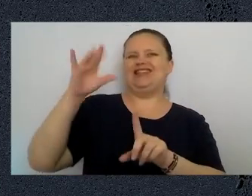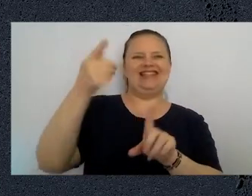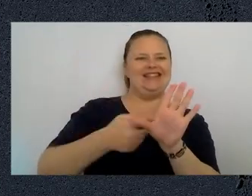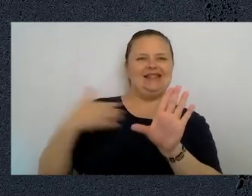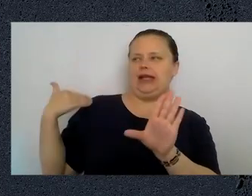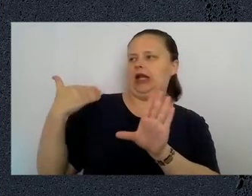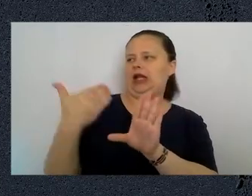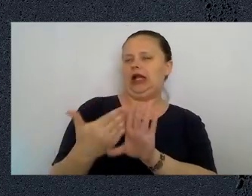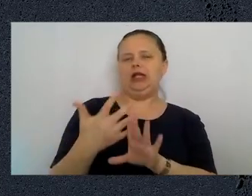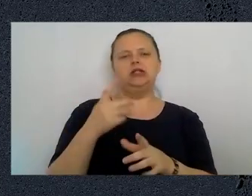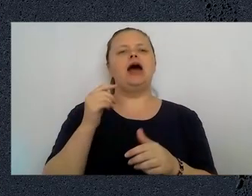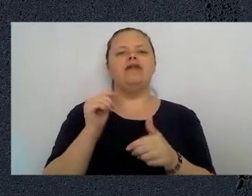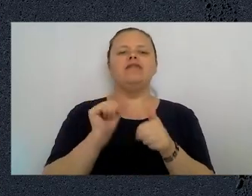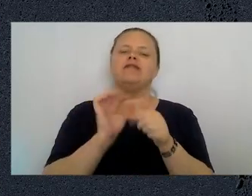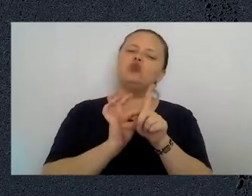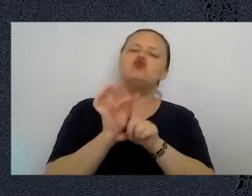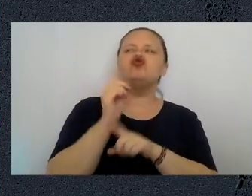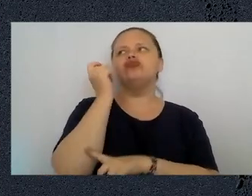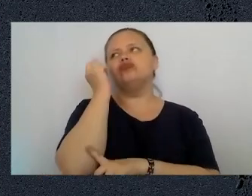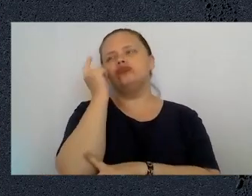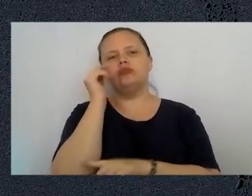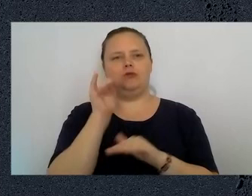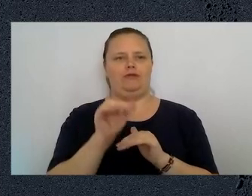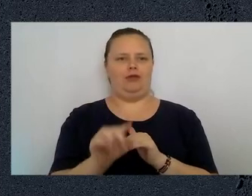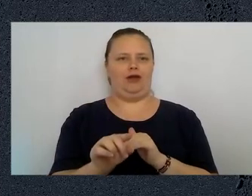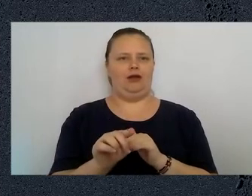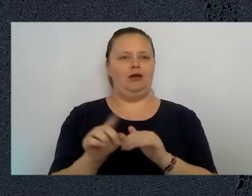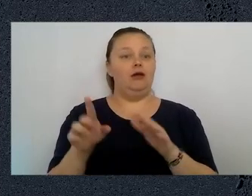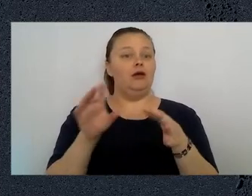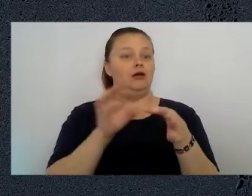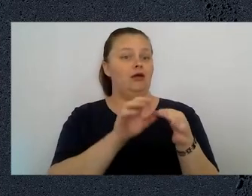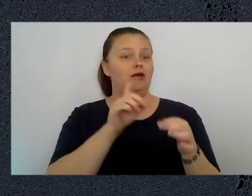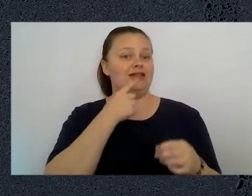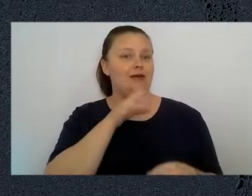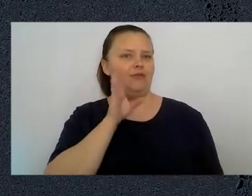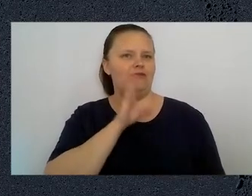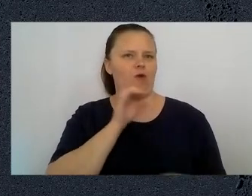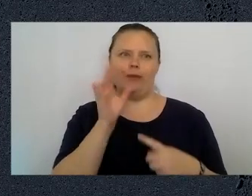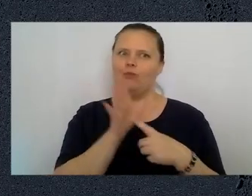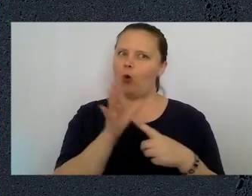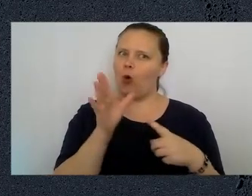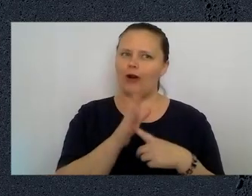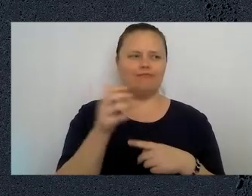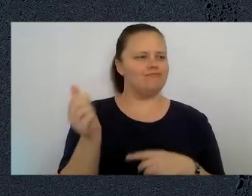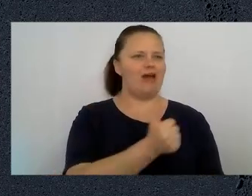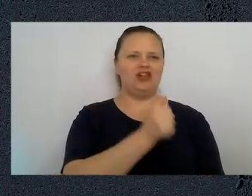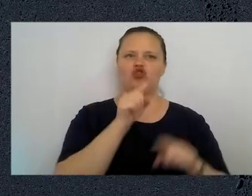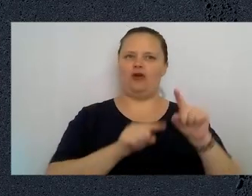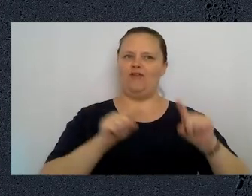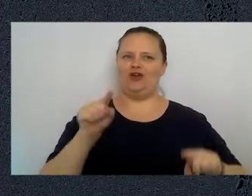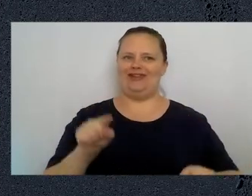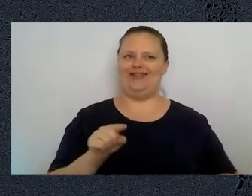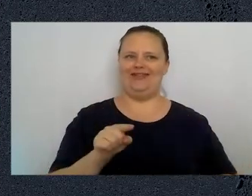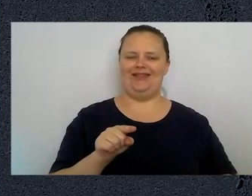kind of aspects of it. Going back to, you know, what you said, it's critical to be maintain that diversity piece, and for me, diversity clearly goes